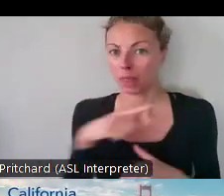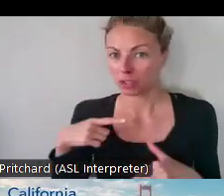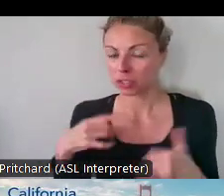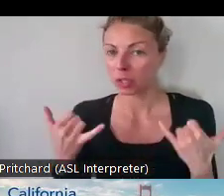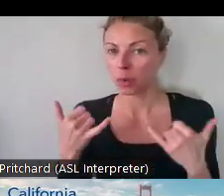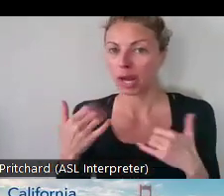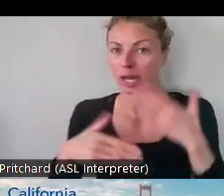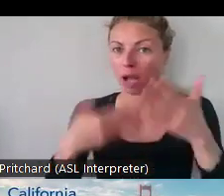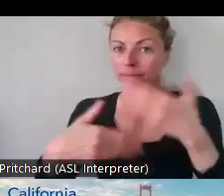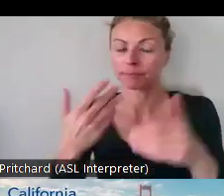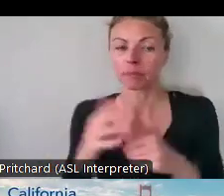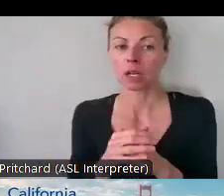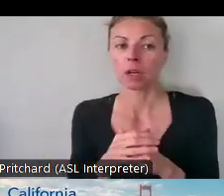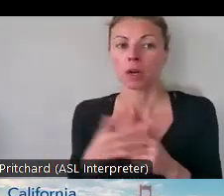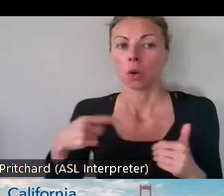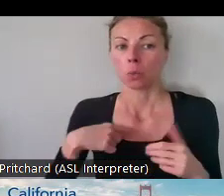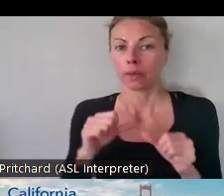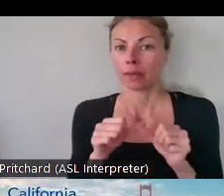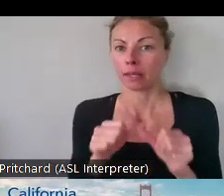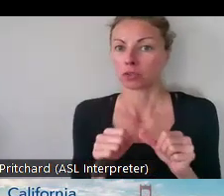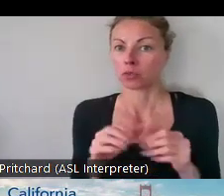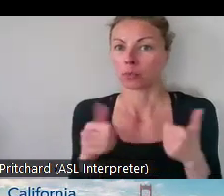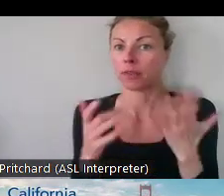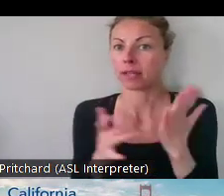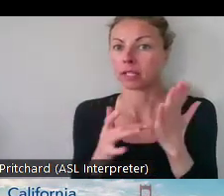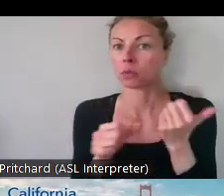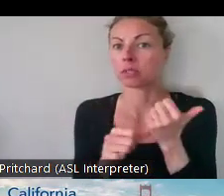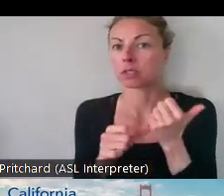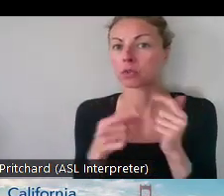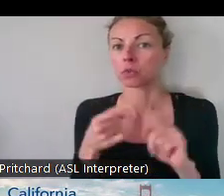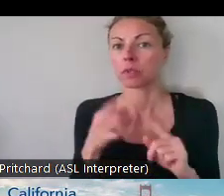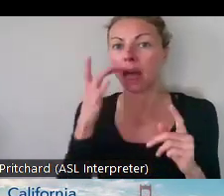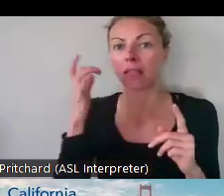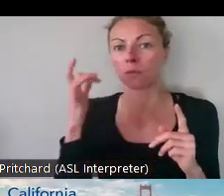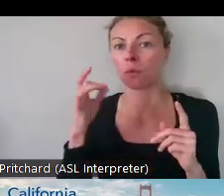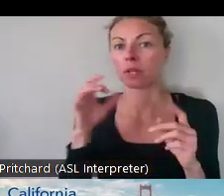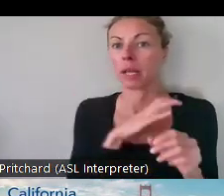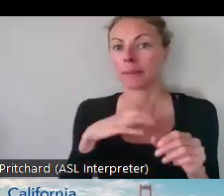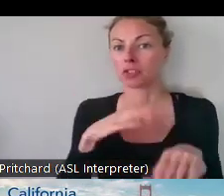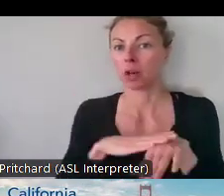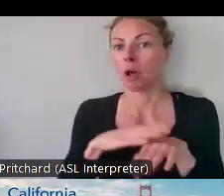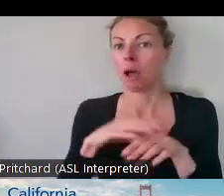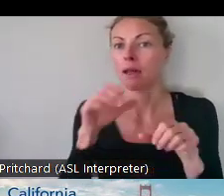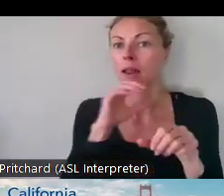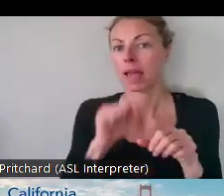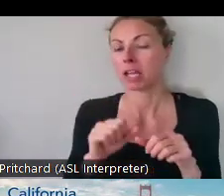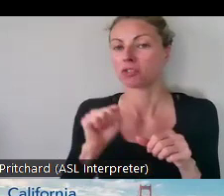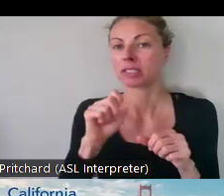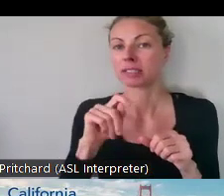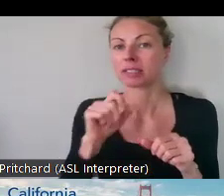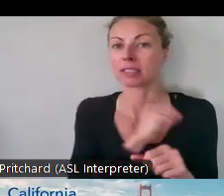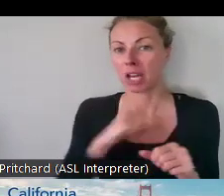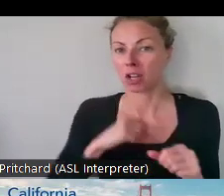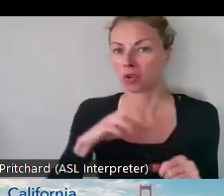and we continue to provide technical assistance to the California Commission on Aging and Senator Roth's office, who's the